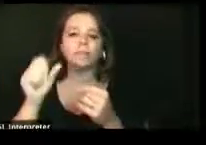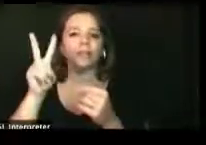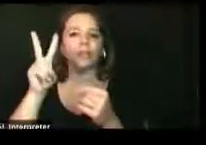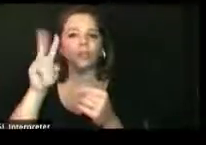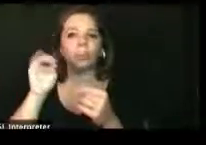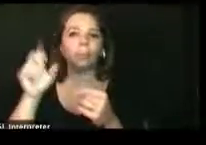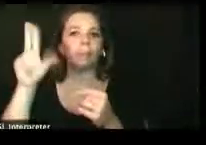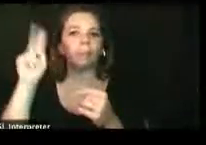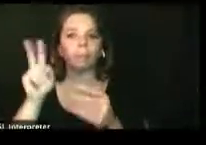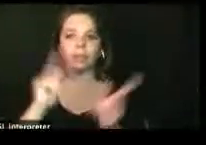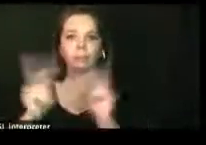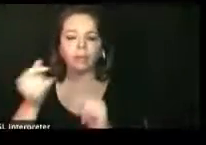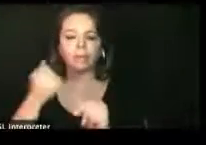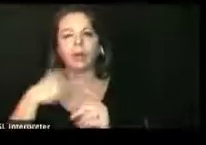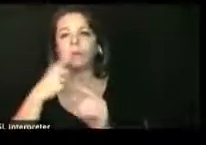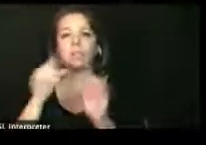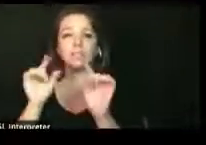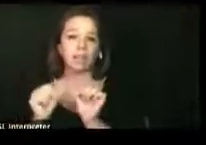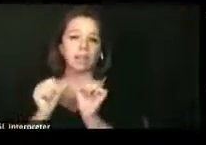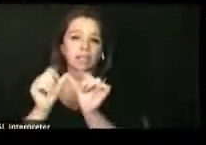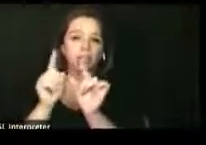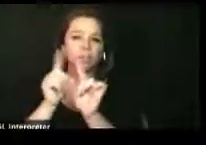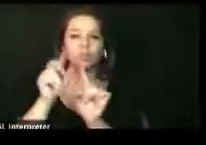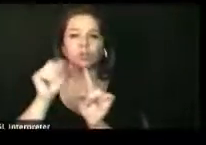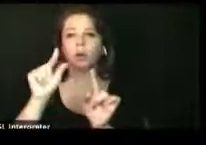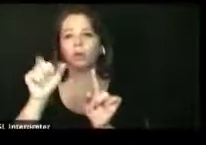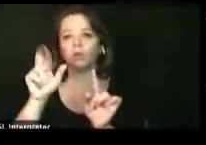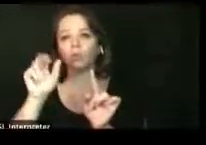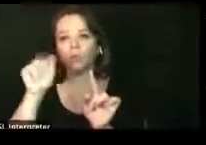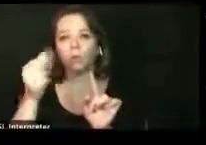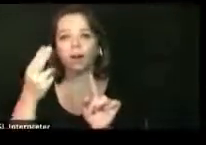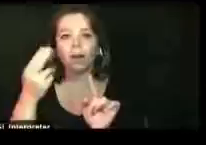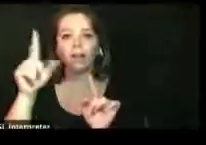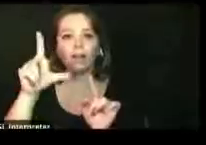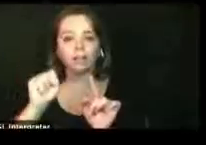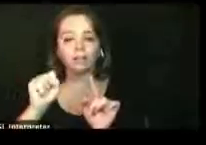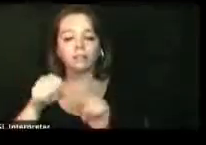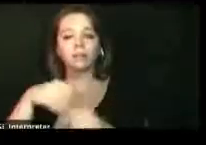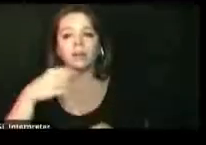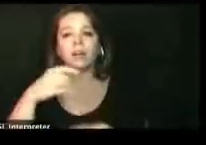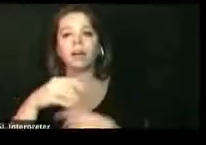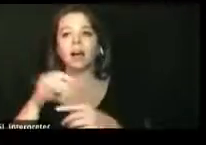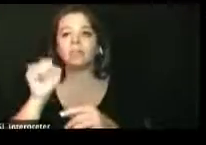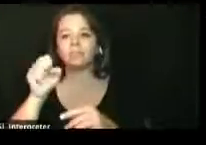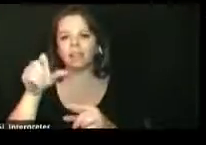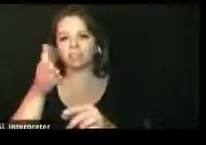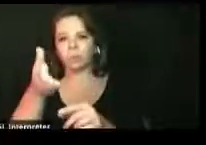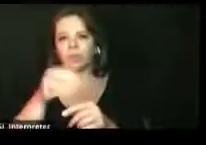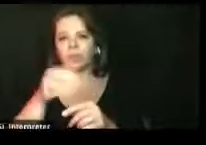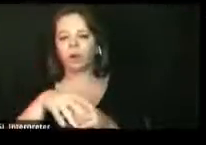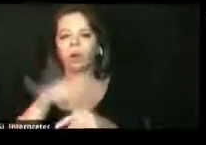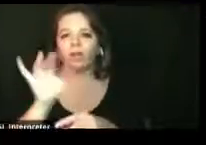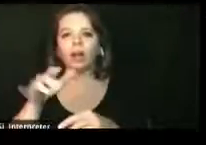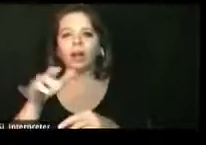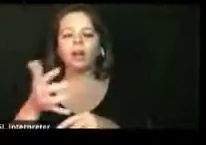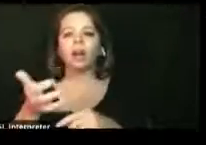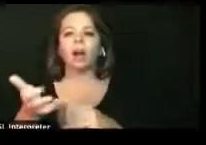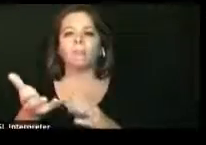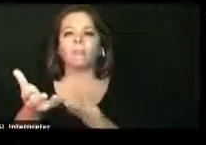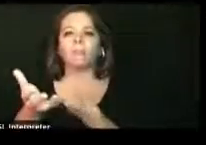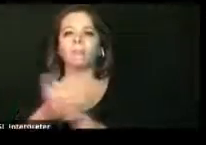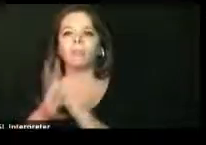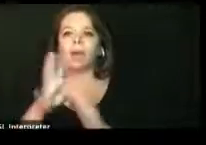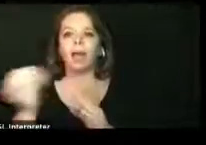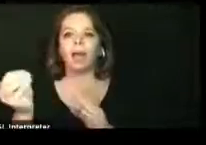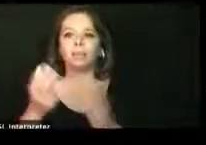far as the county line of Agora Hills for Ellie. Yes, right there for and even